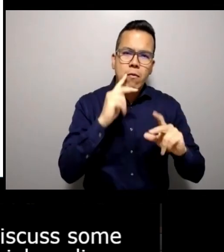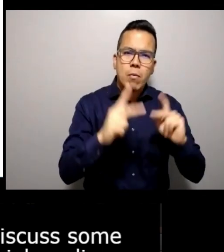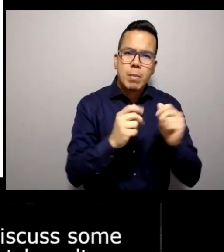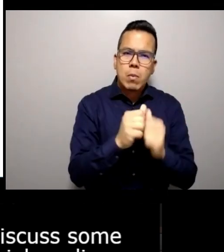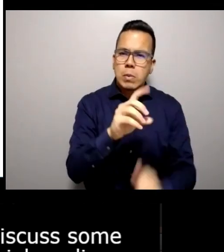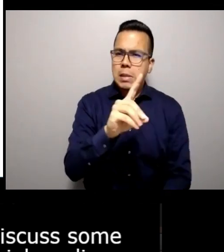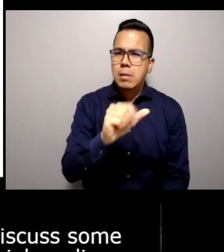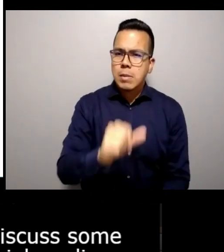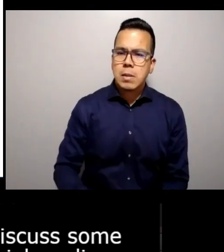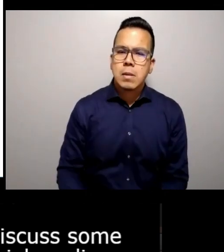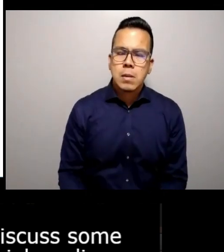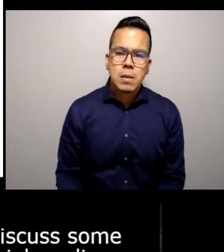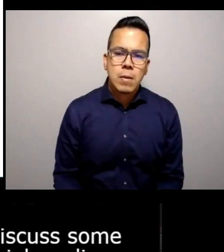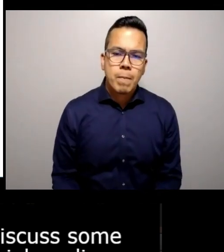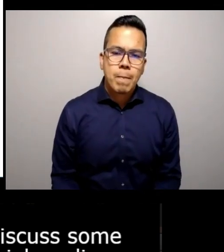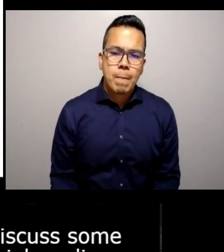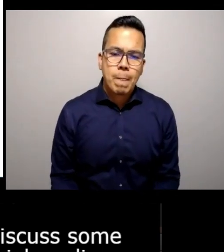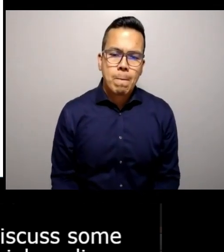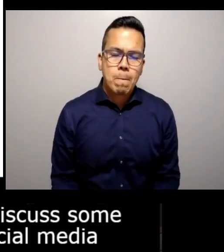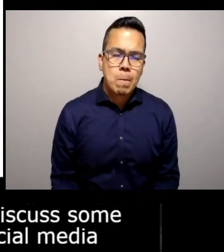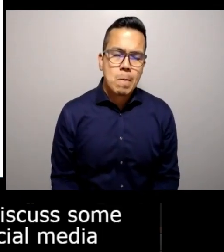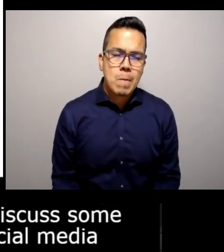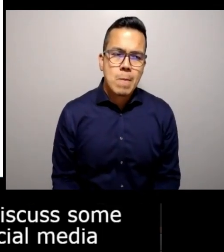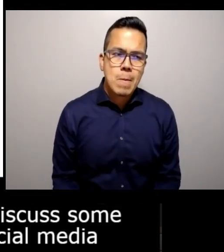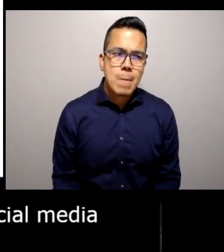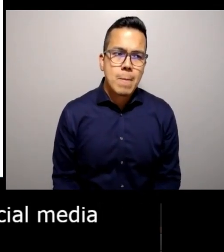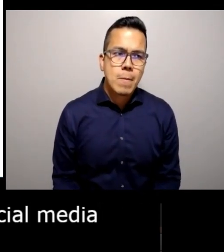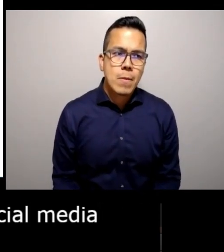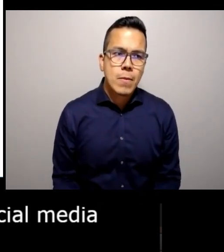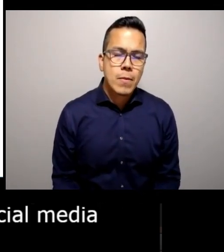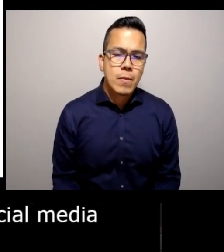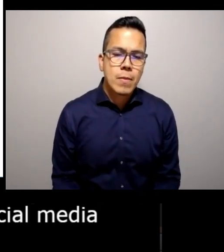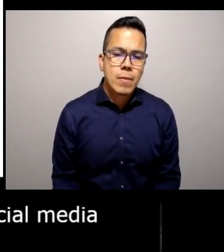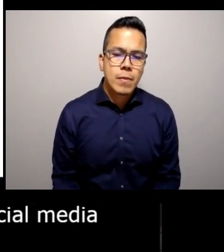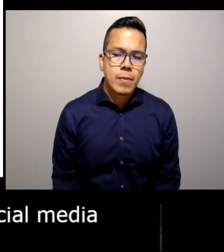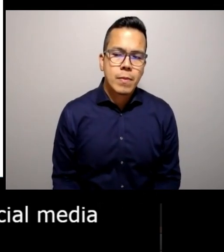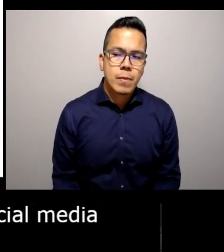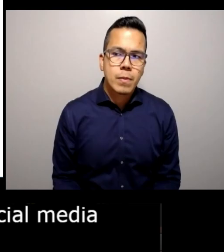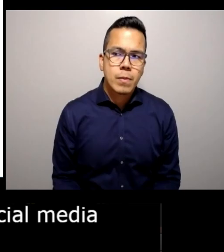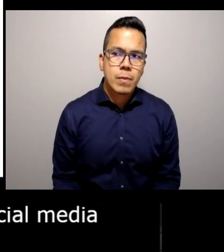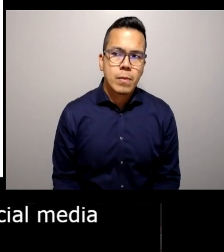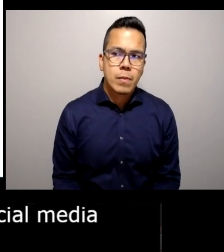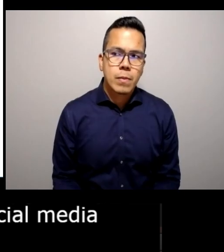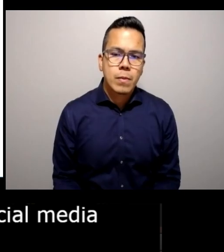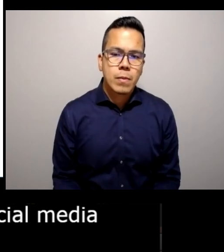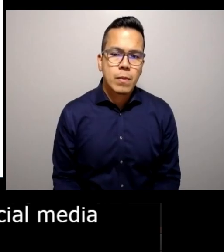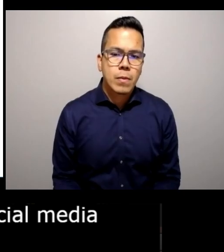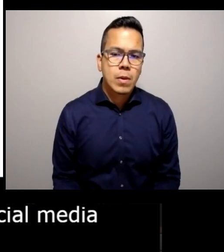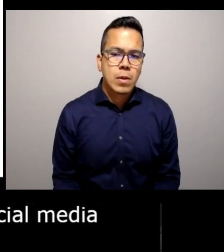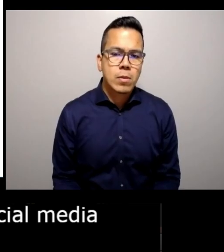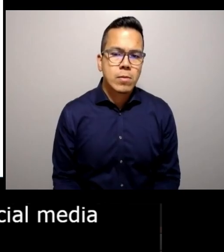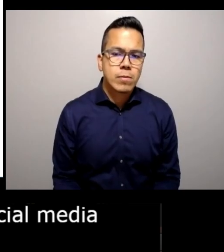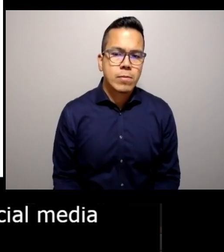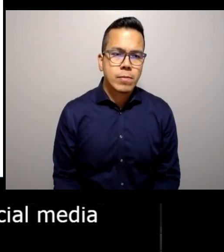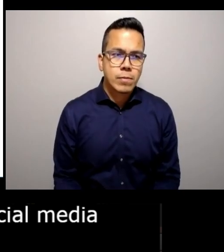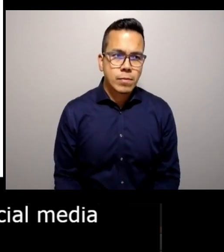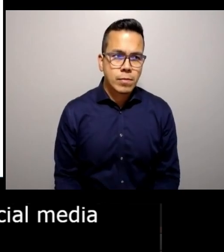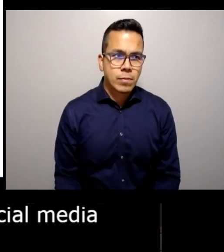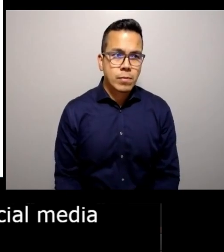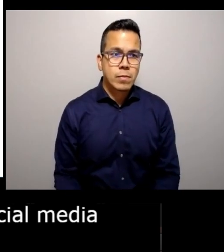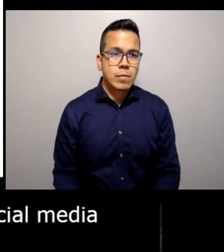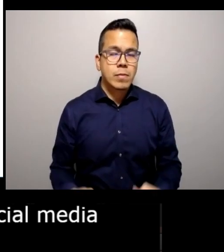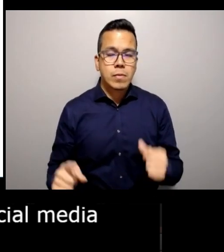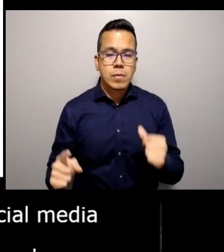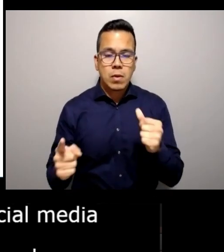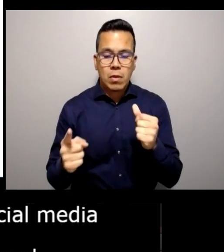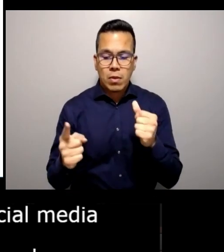First is fairly basic, but yet probably the most ignored rule by